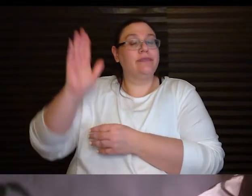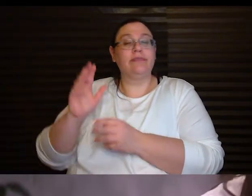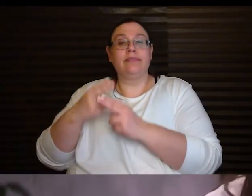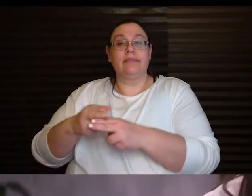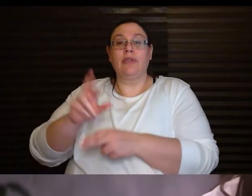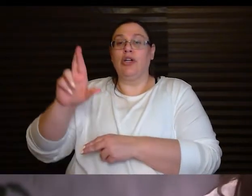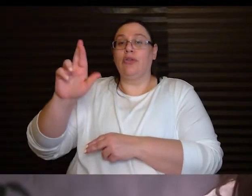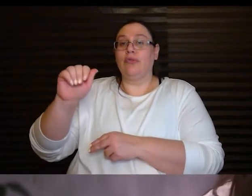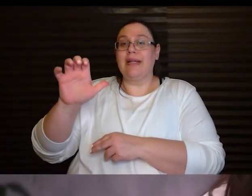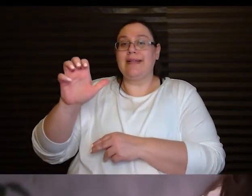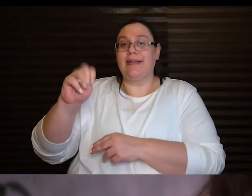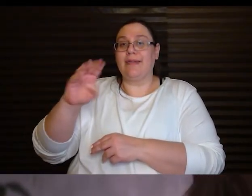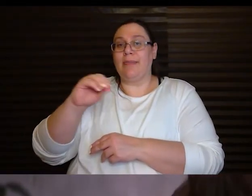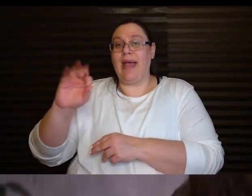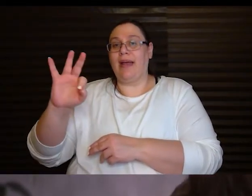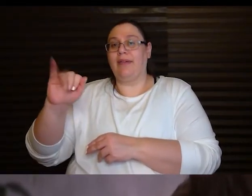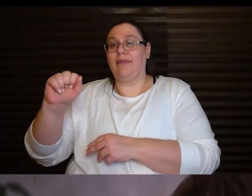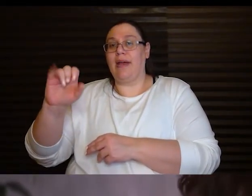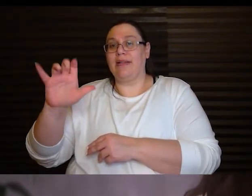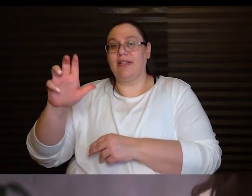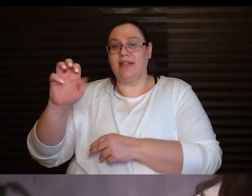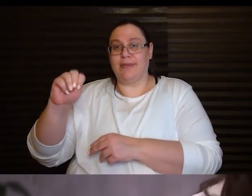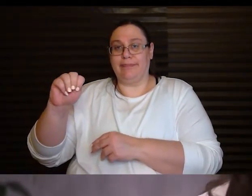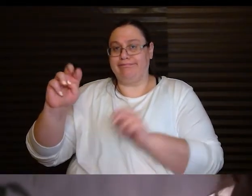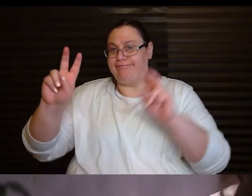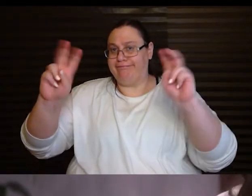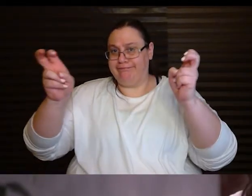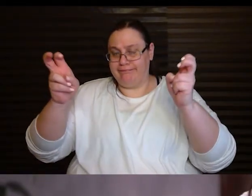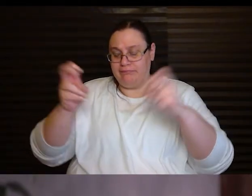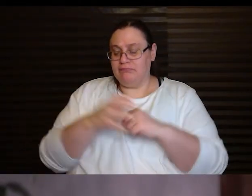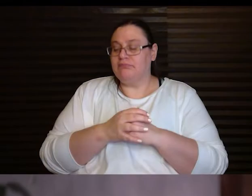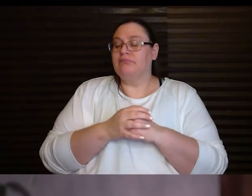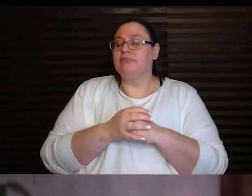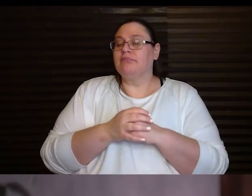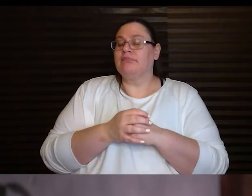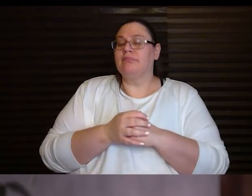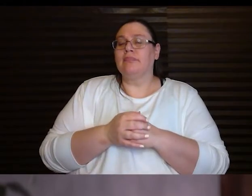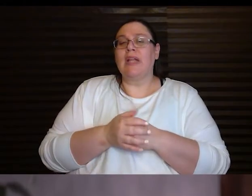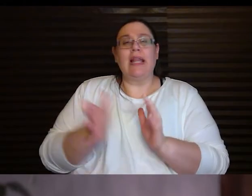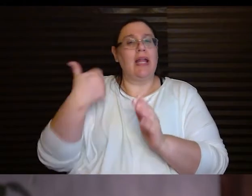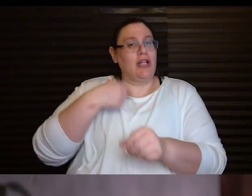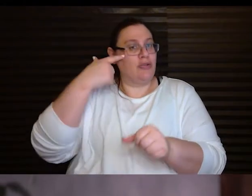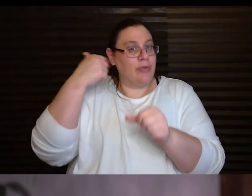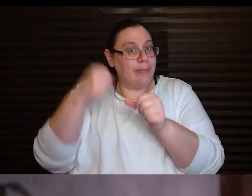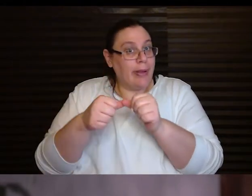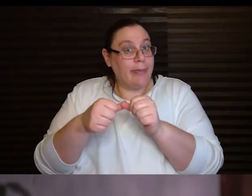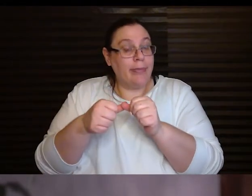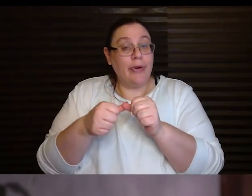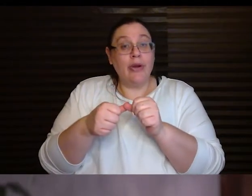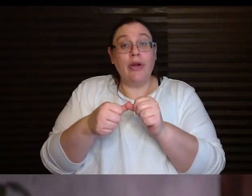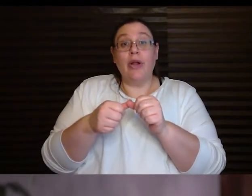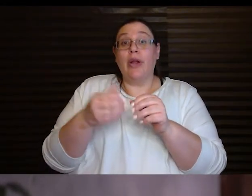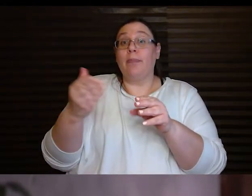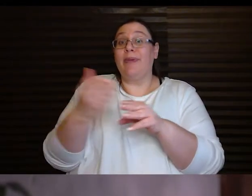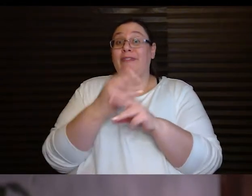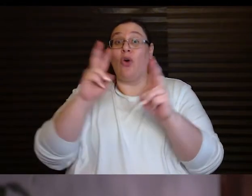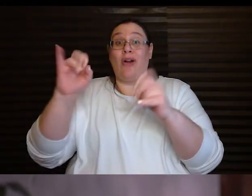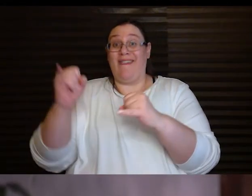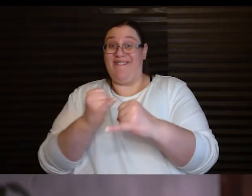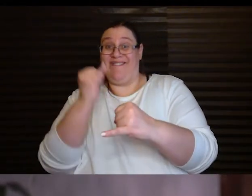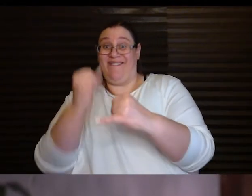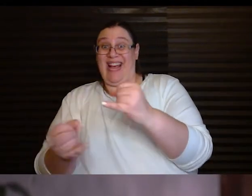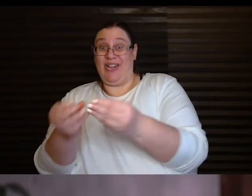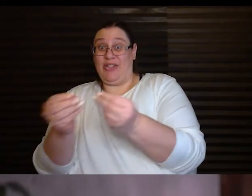and Fascism. And she said the following: let us be reminded that before there is a final